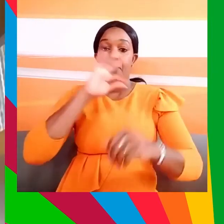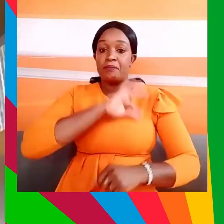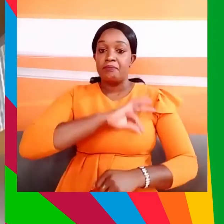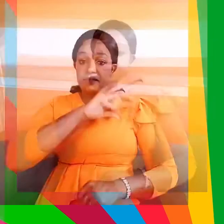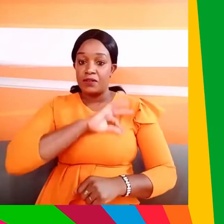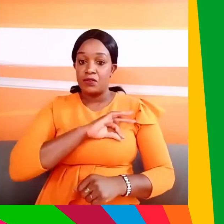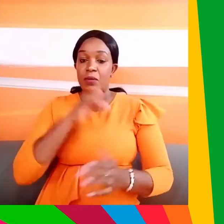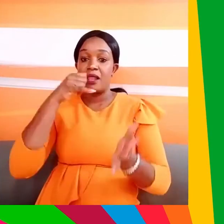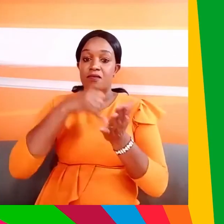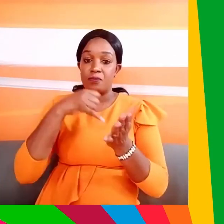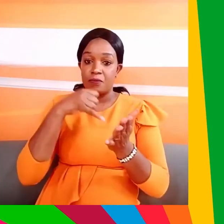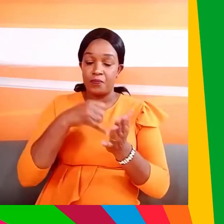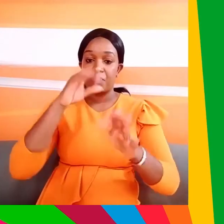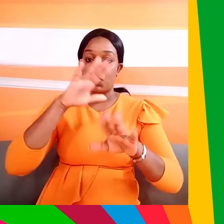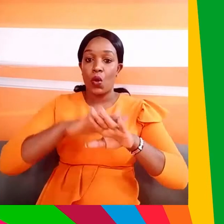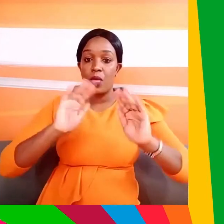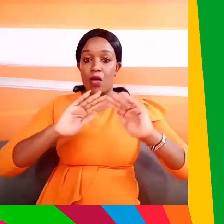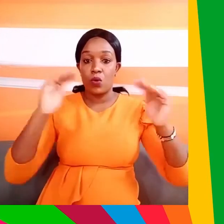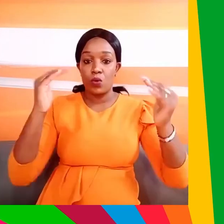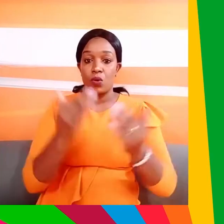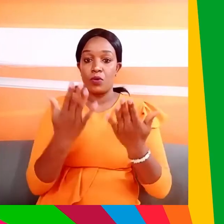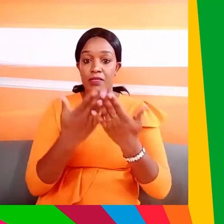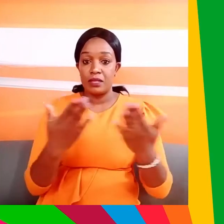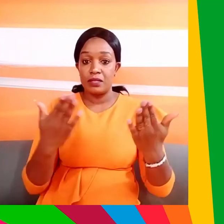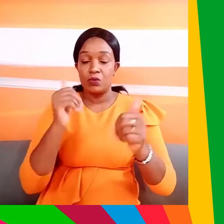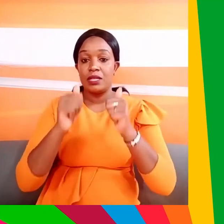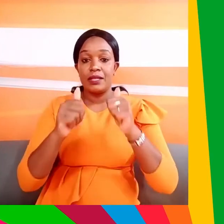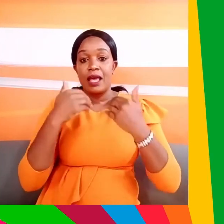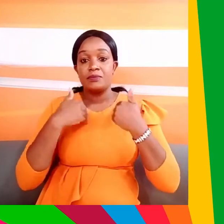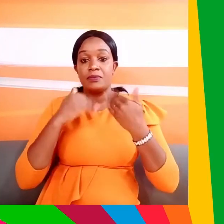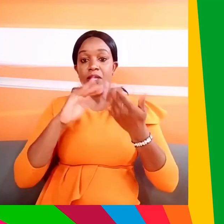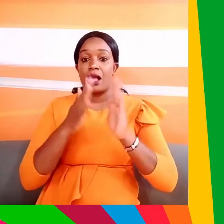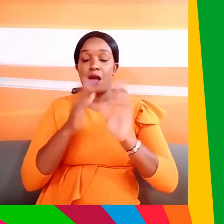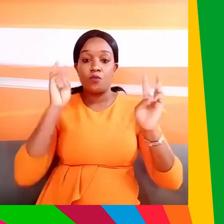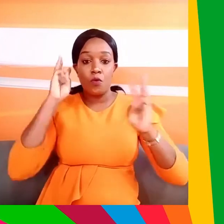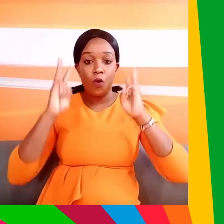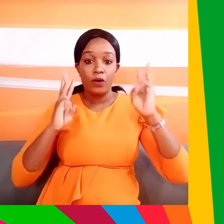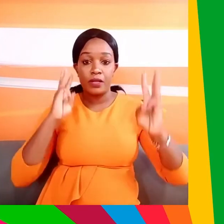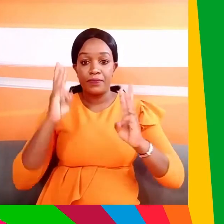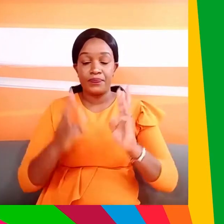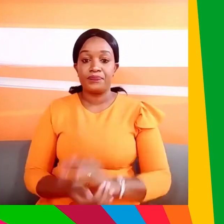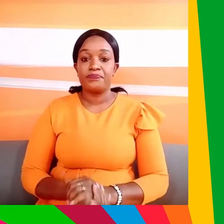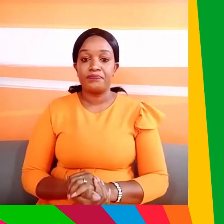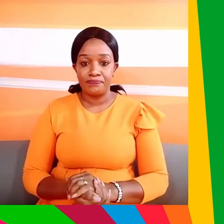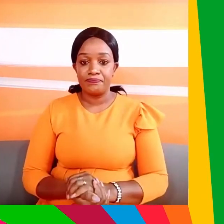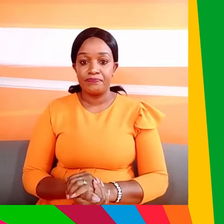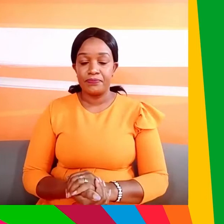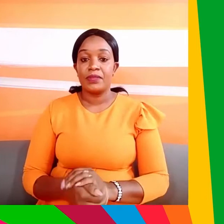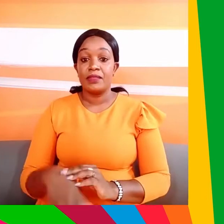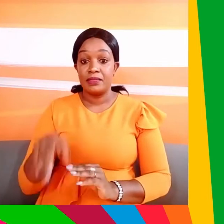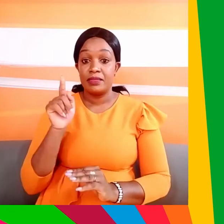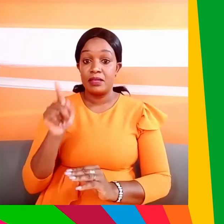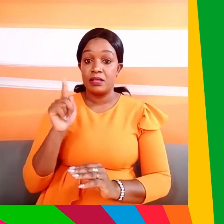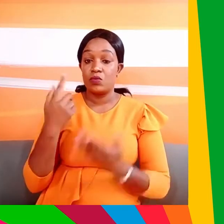global trade networks. And that's been particularly worrying. No, it makes absolute sense. And it's also one of those things that when everybody is